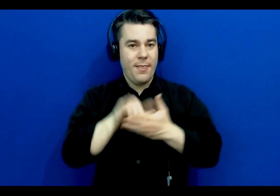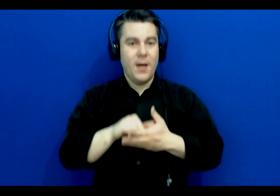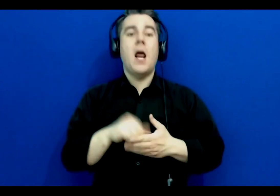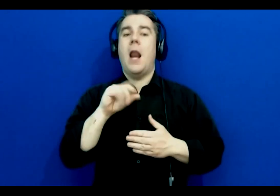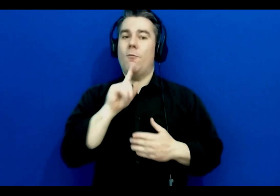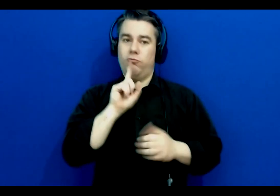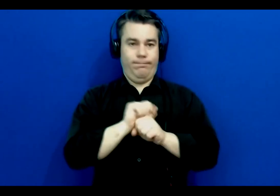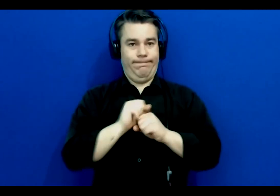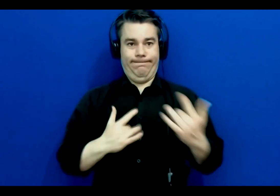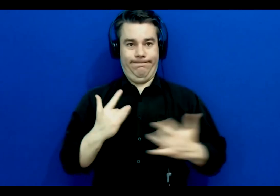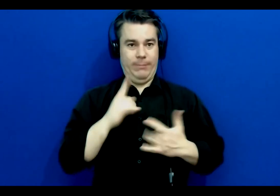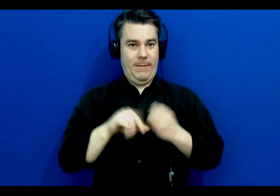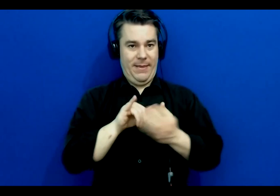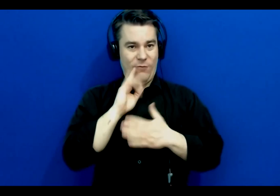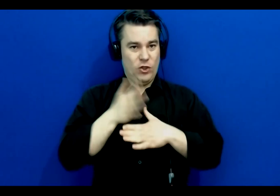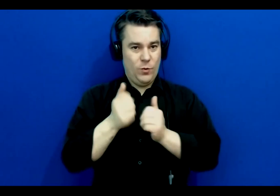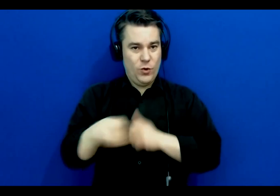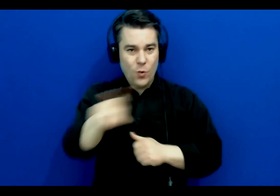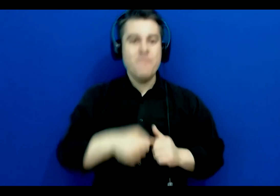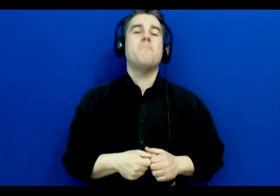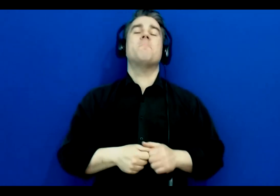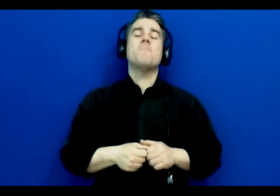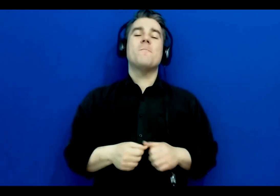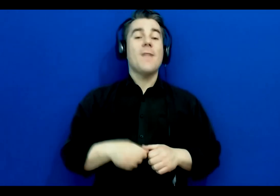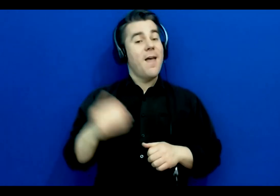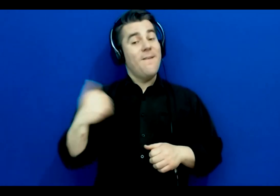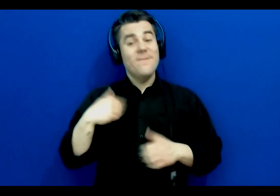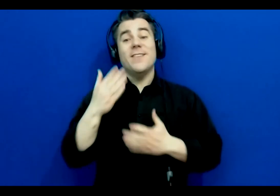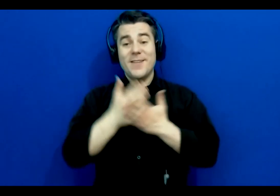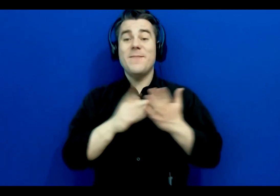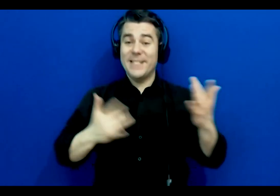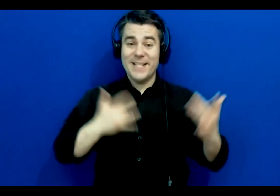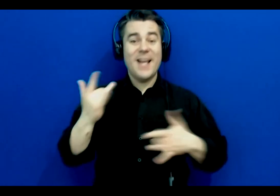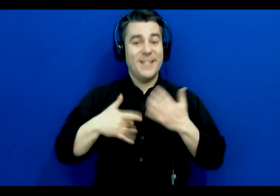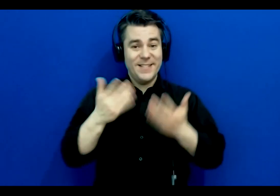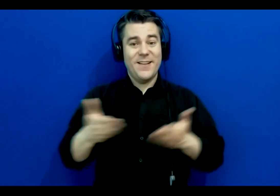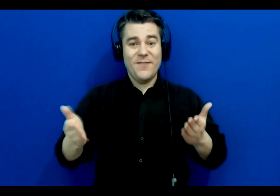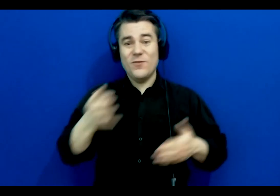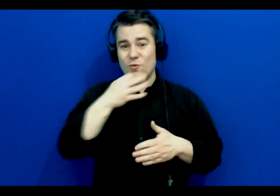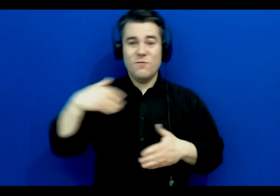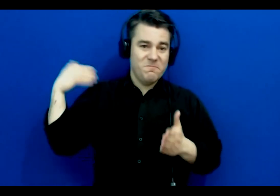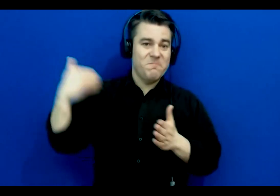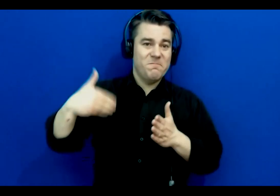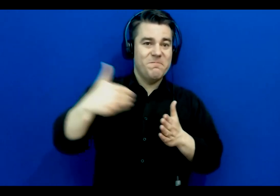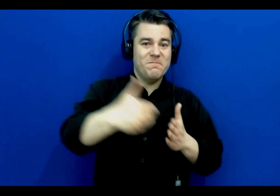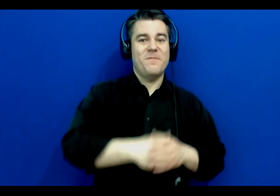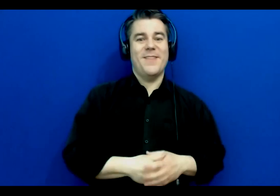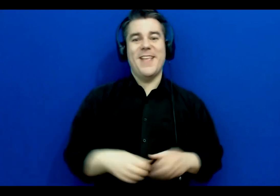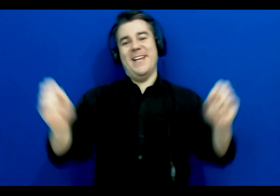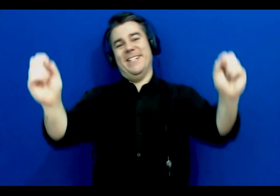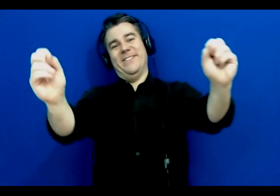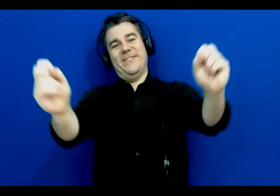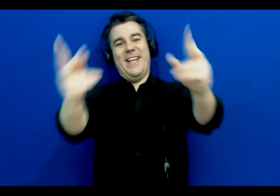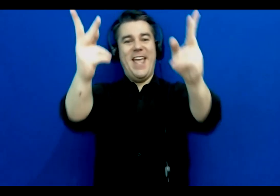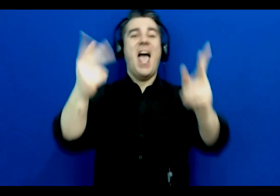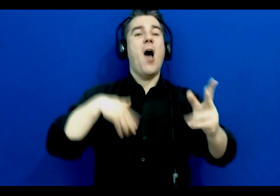it to share with you guys. And so we've got some exciting stuff coming up. So all right, guys, I am